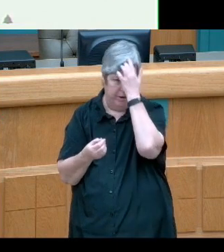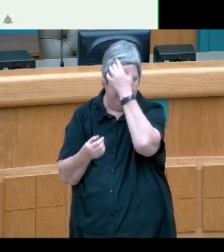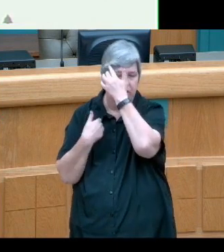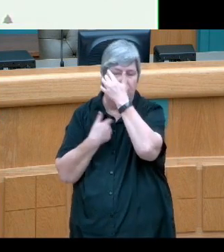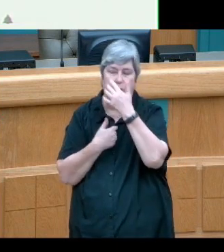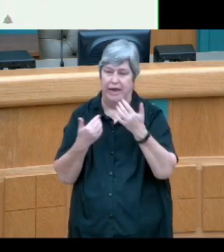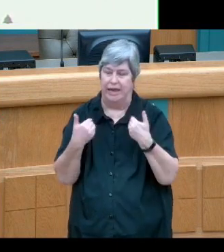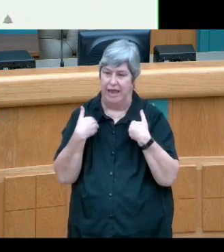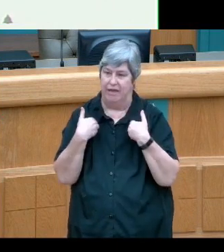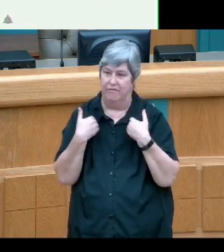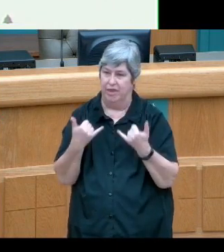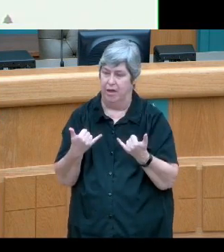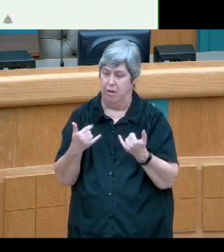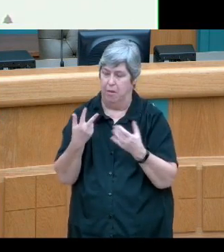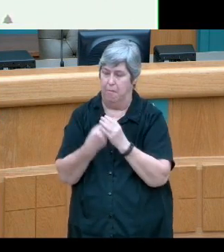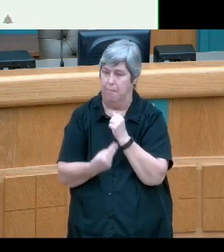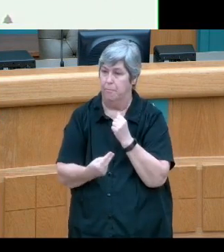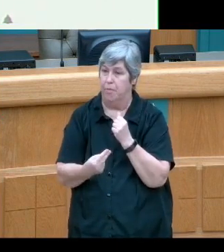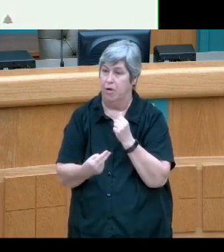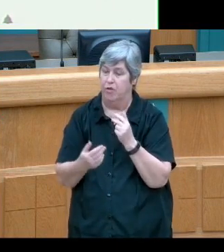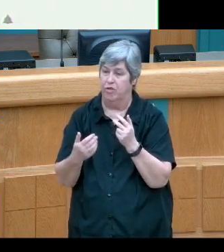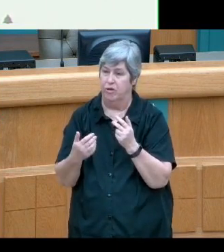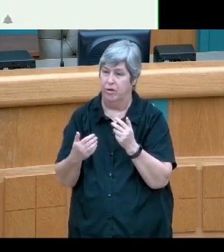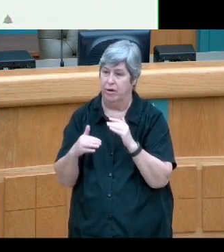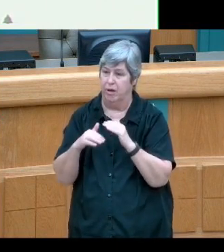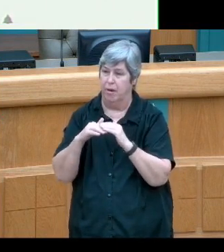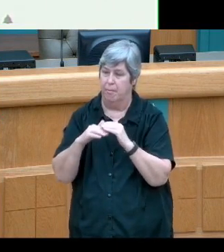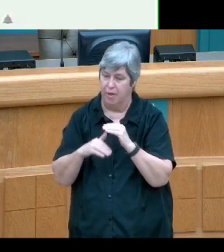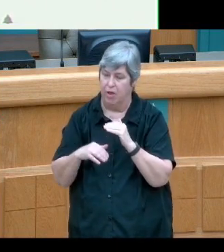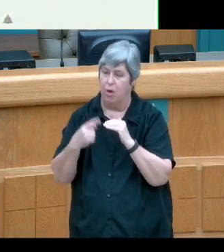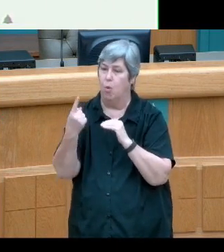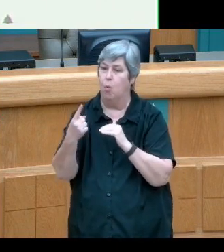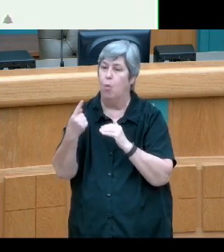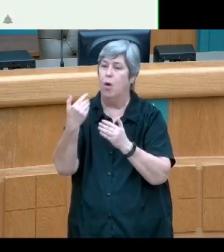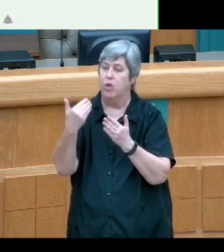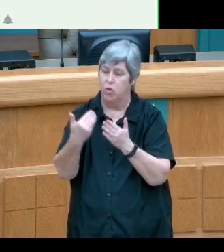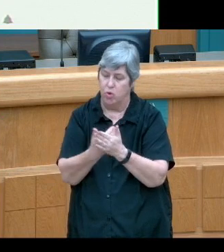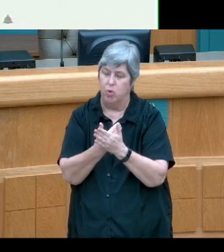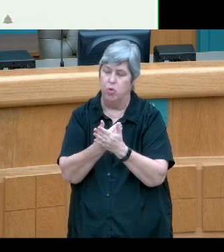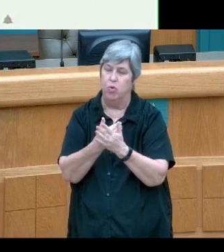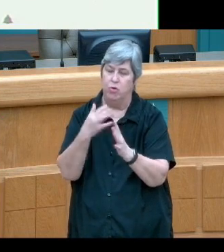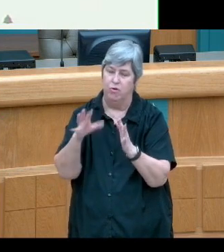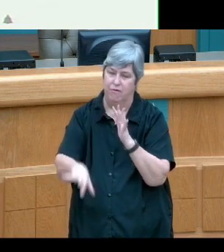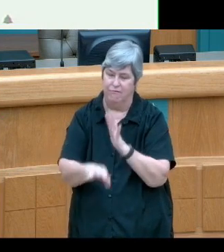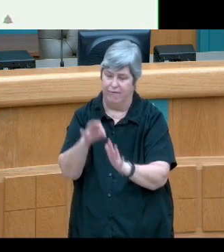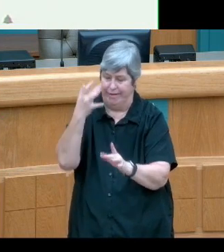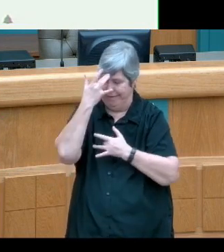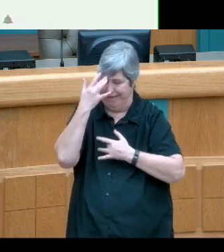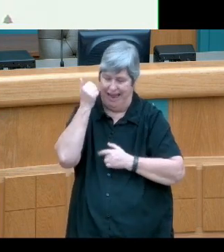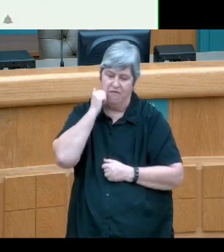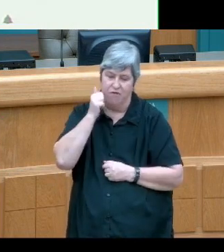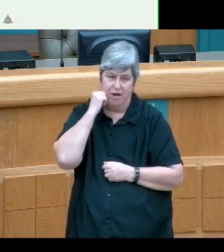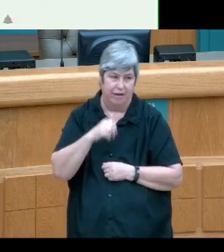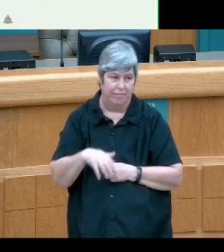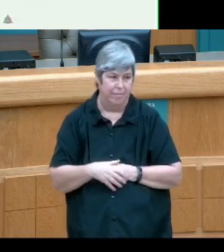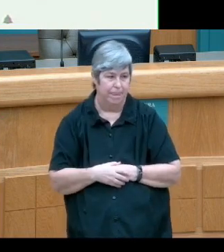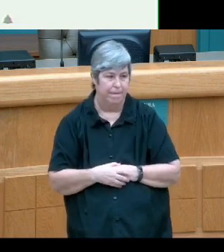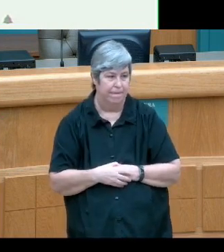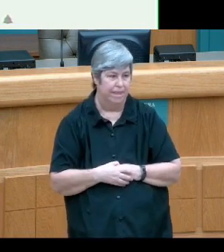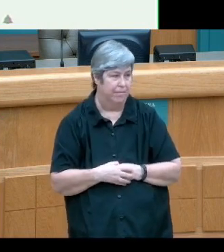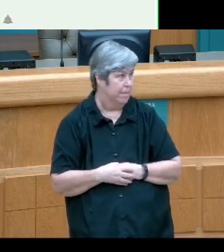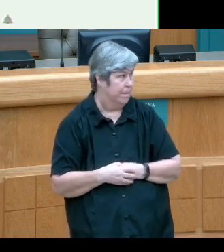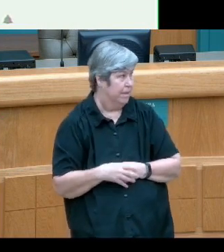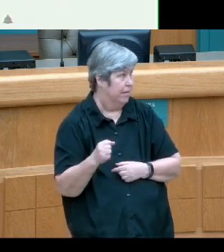at now, both of them are at or below 1 new case per day. And Dr. Burridge,